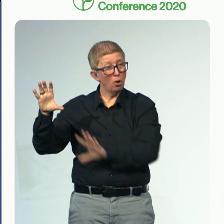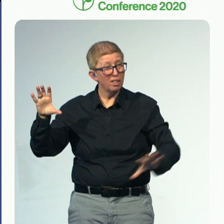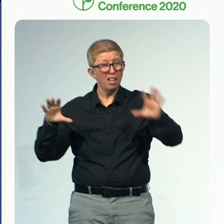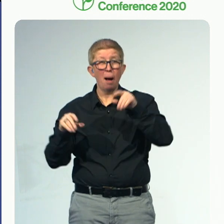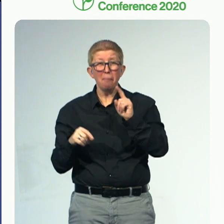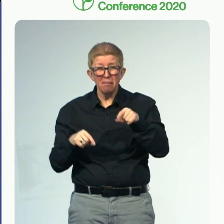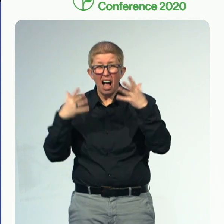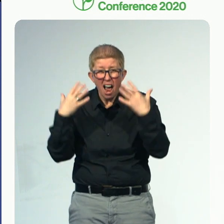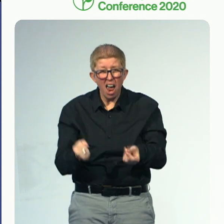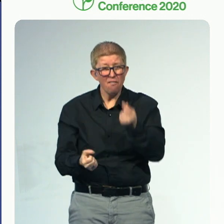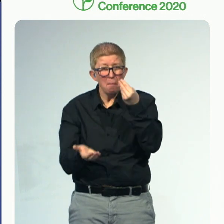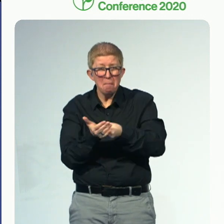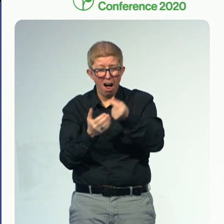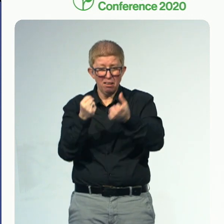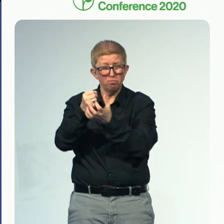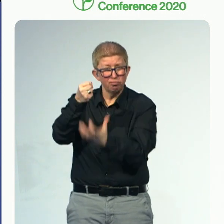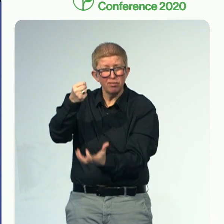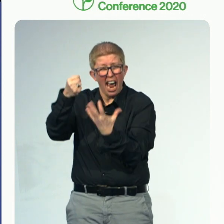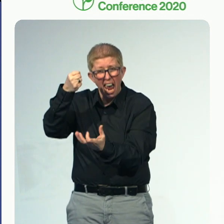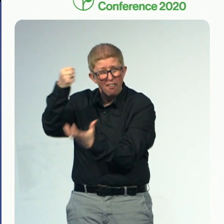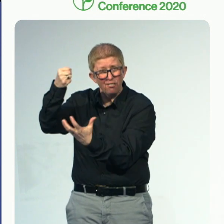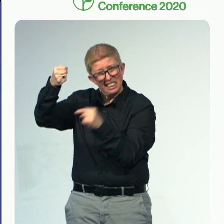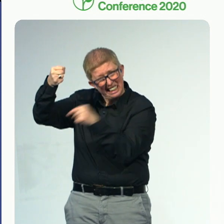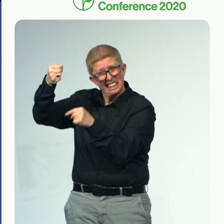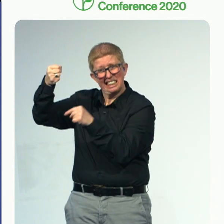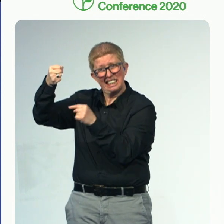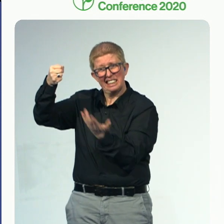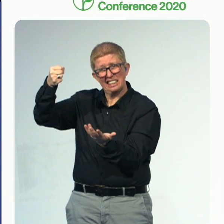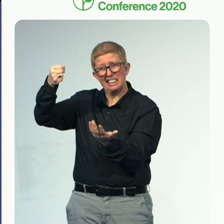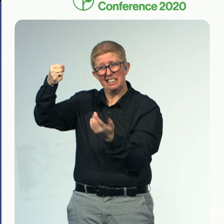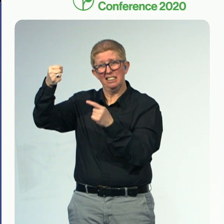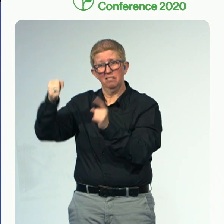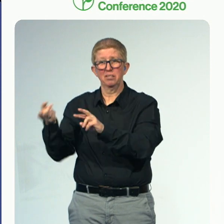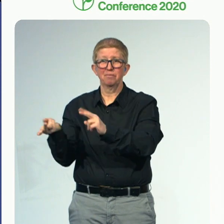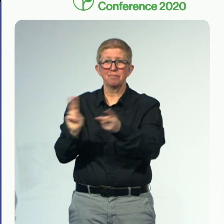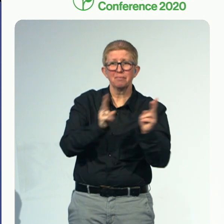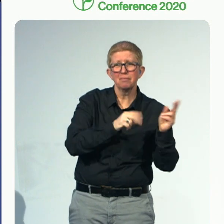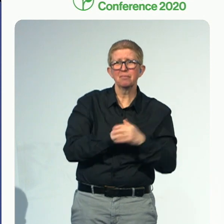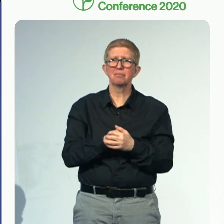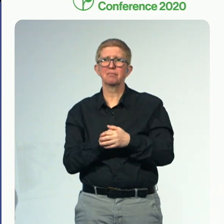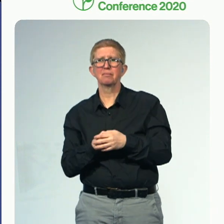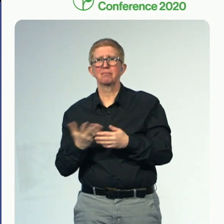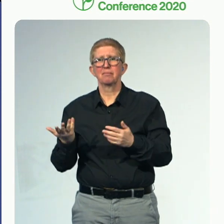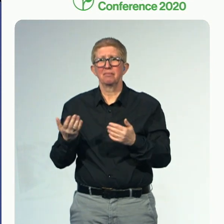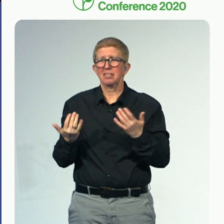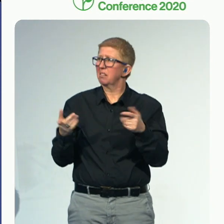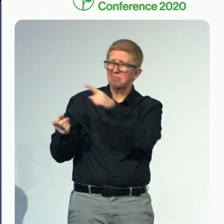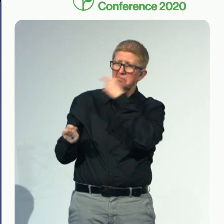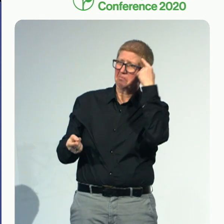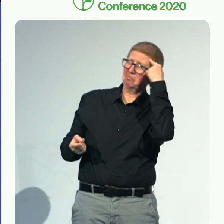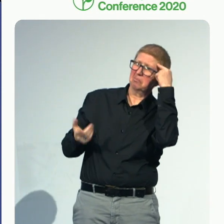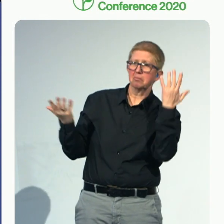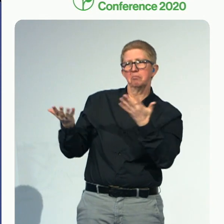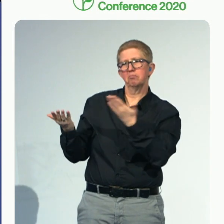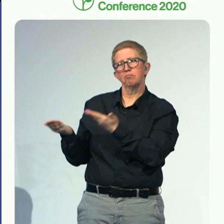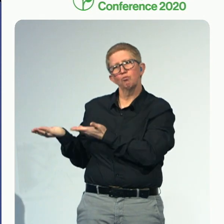the challenges that people with disabilities normally face. So what would be your suggestion to move from this current situation with the